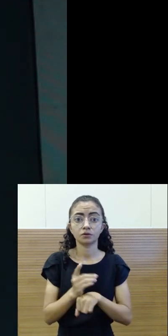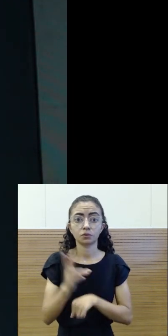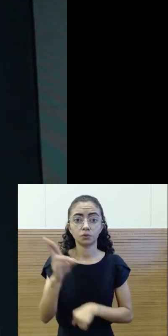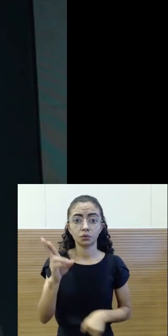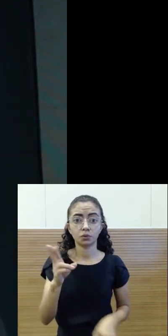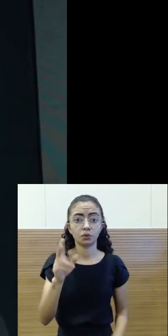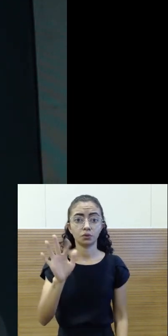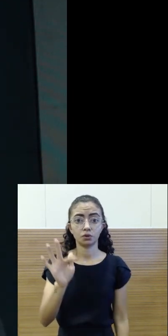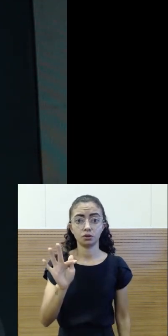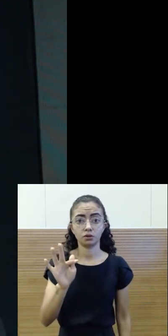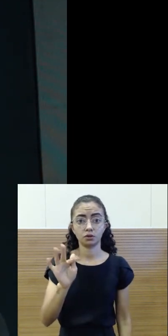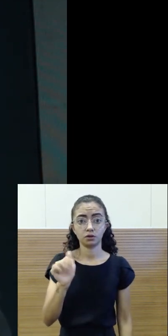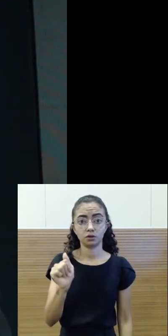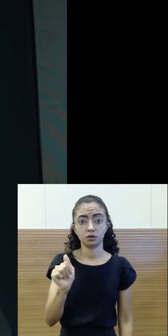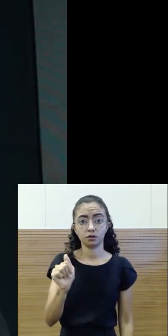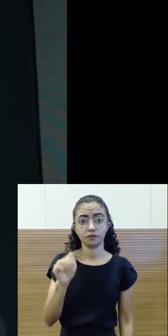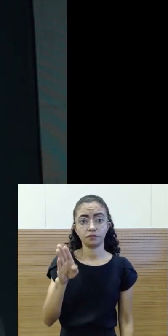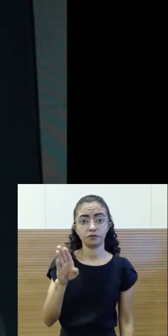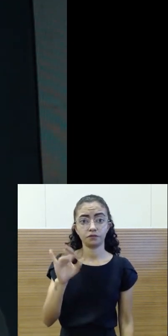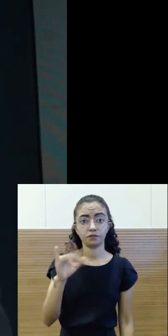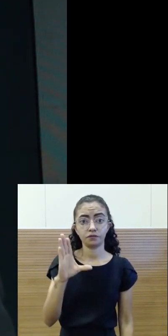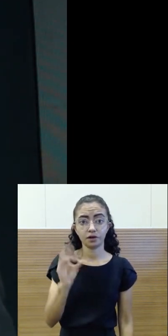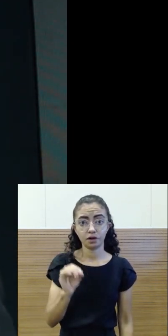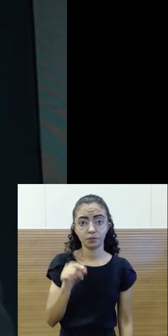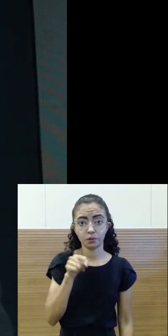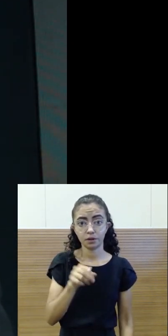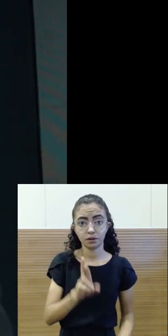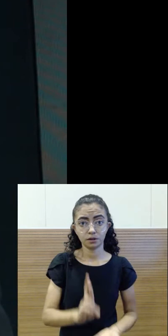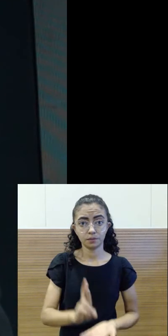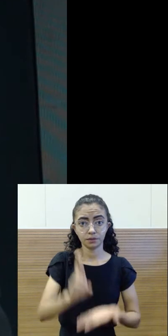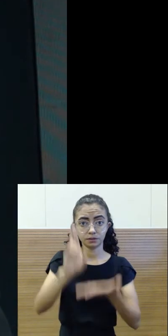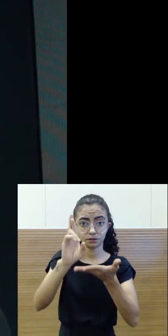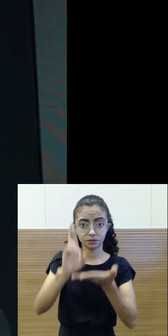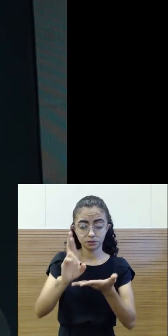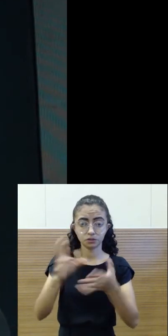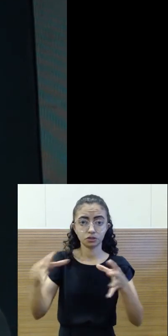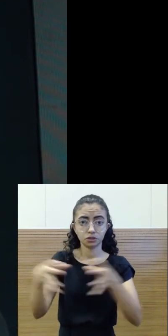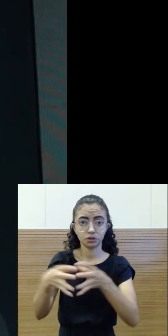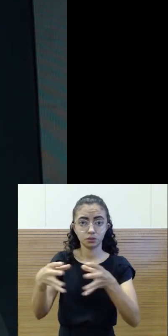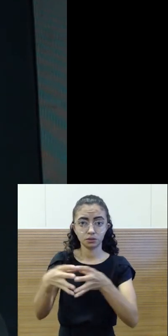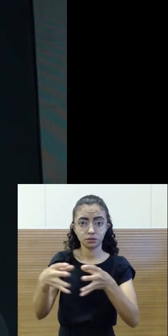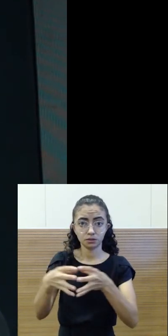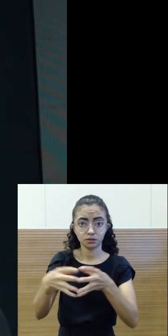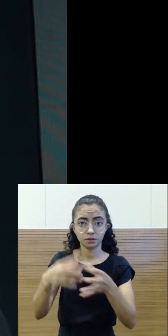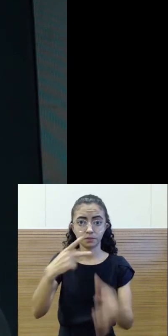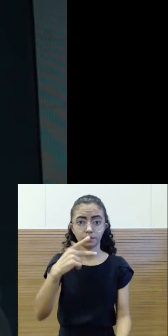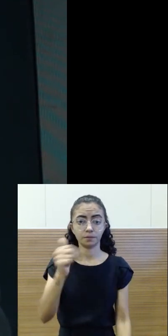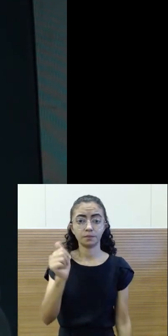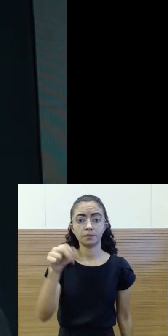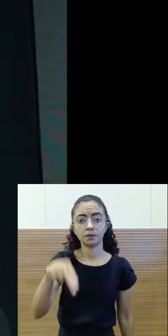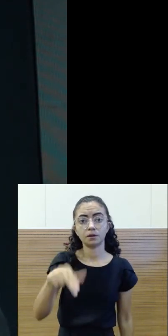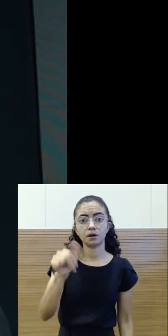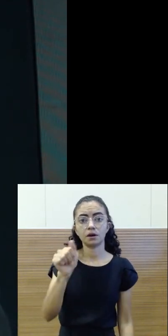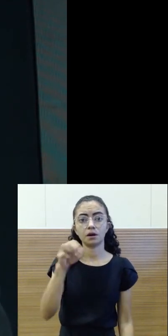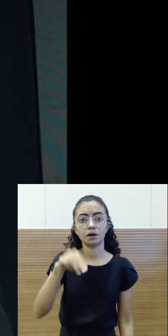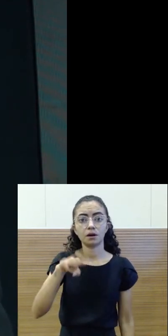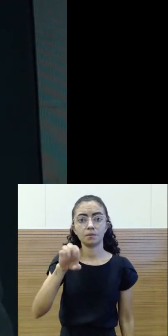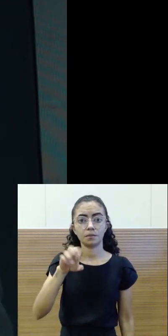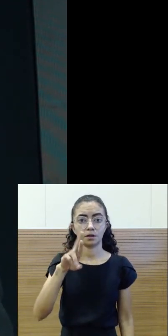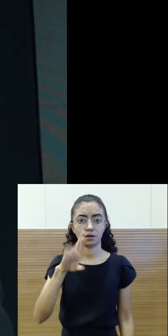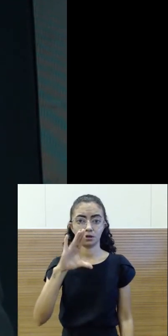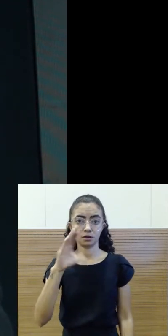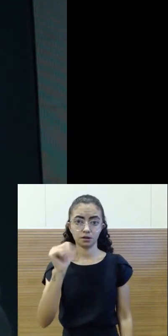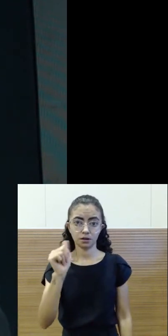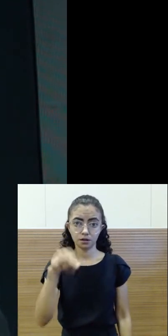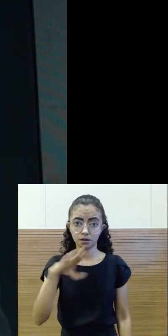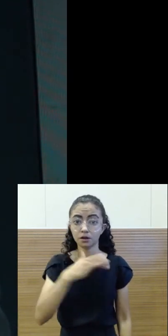Let's hand over to Dr. Fabio Gomes. He's a representative of PAHO,